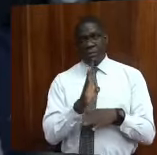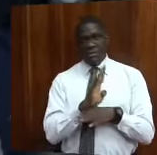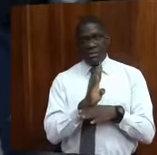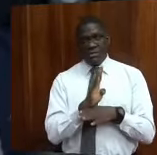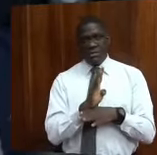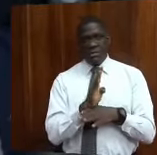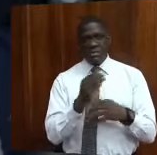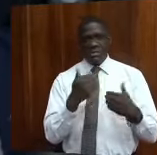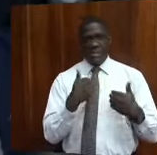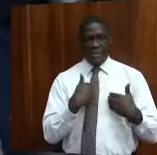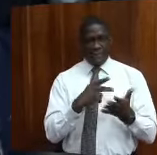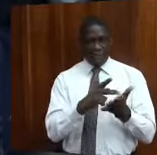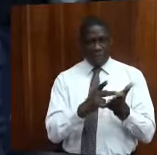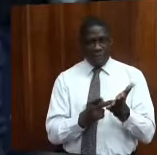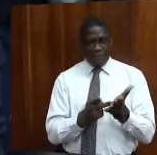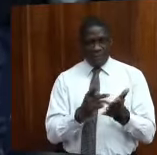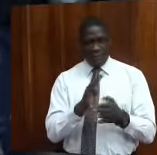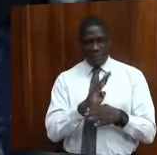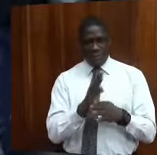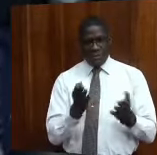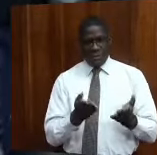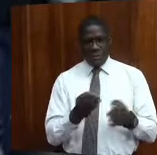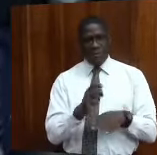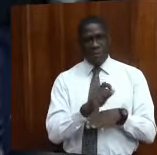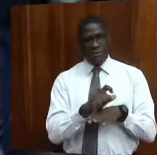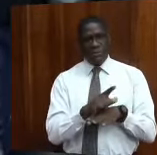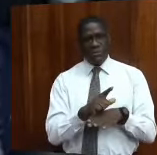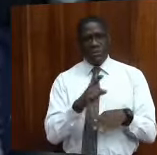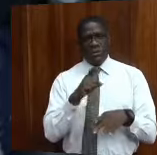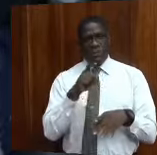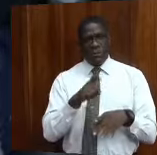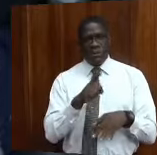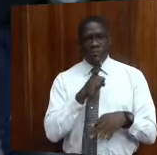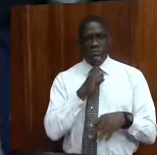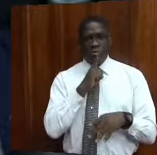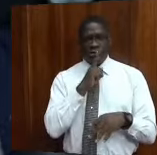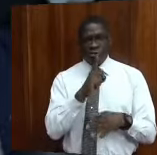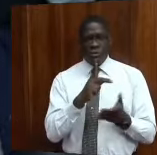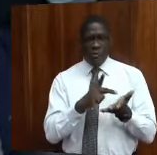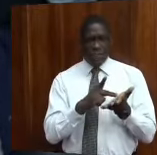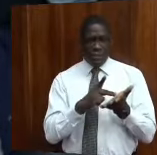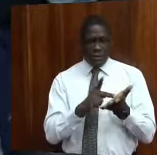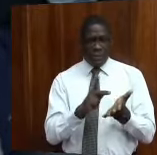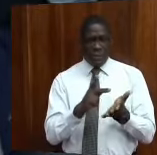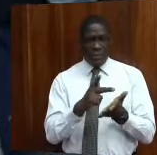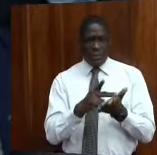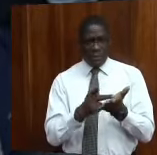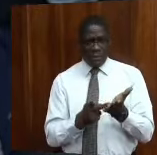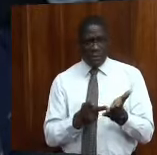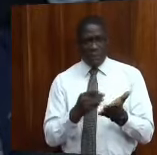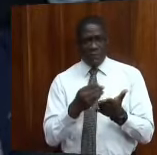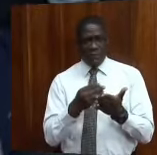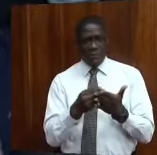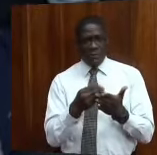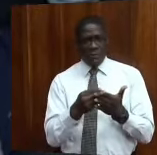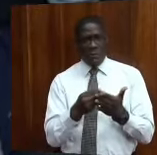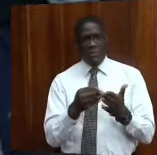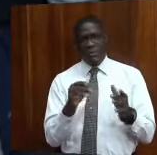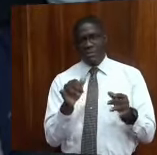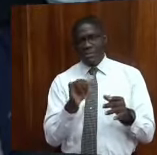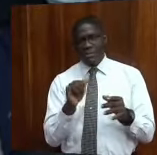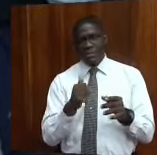Speaker, you may be aware of the increased scrutiny of the Citizens by Investment programs, whereas countries